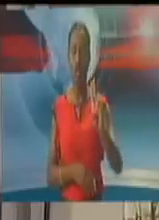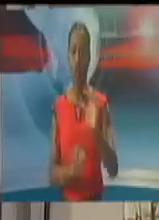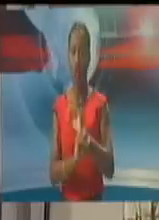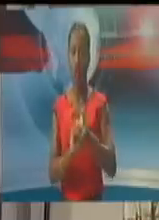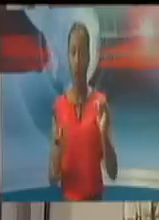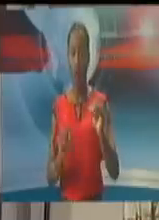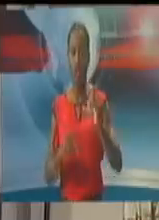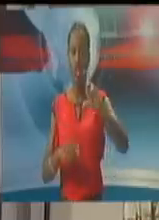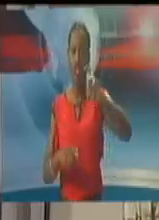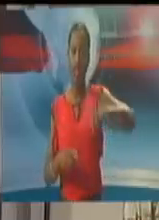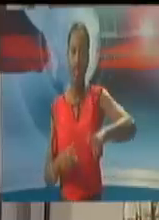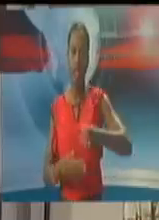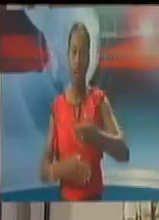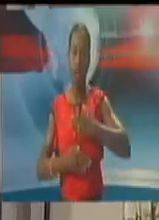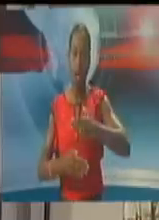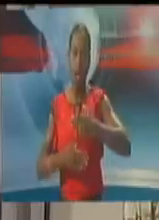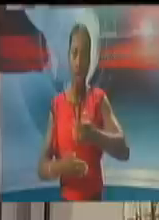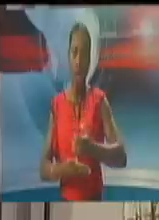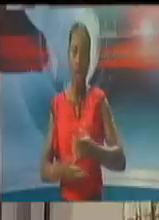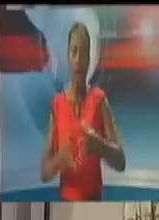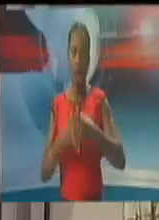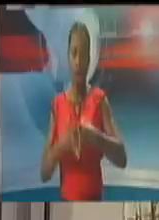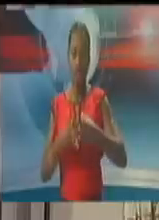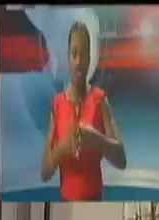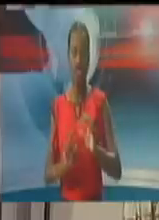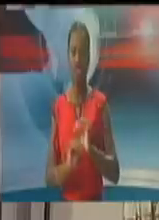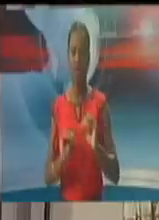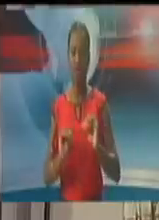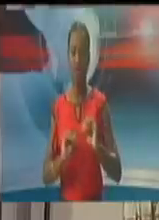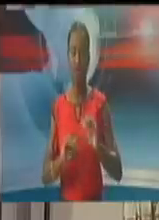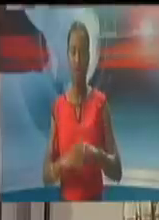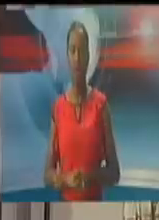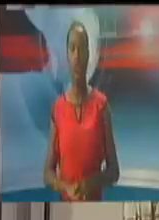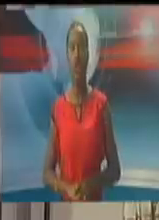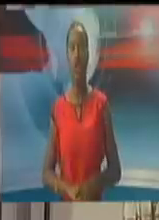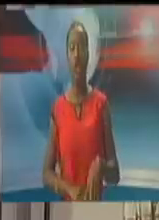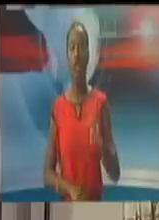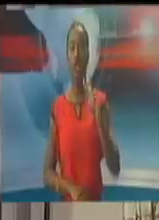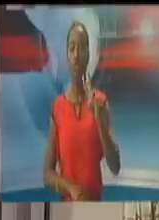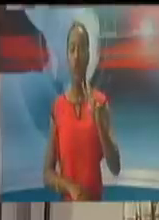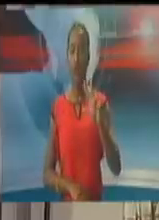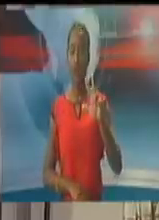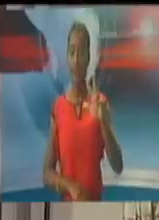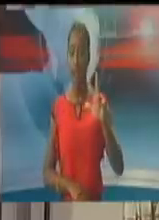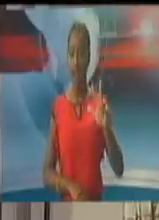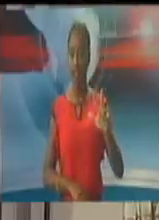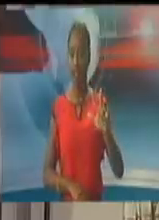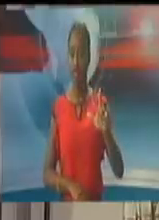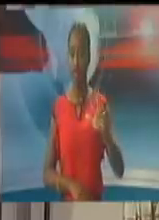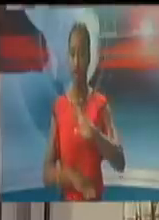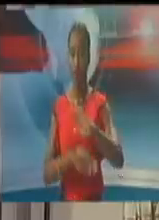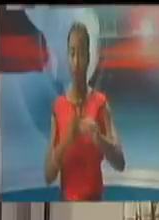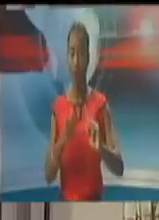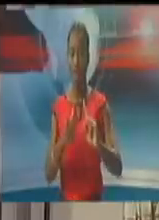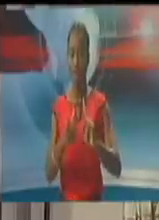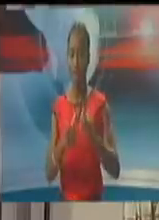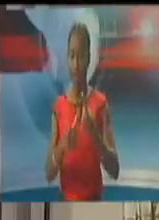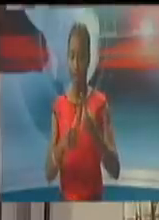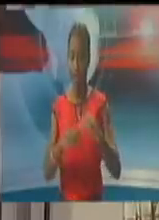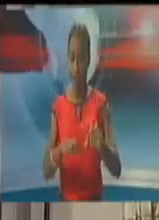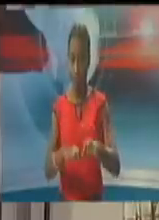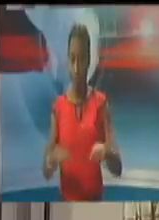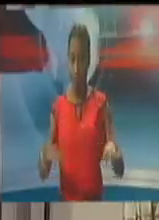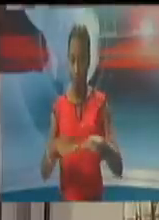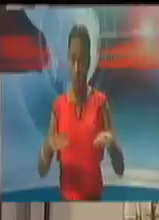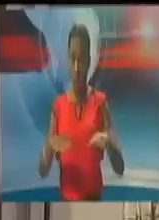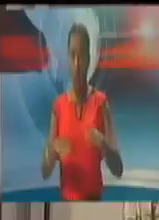Of the 23, all 23 are on the first floor, and they are all walking around what the